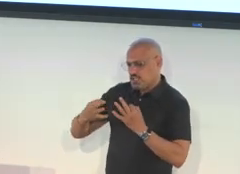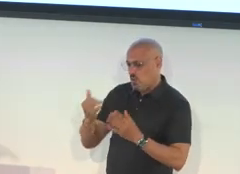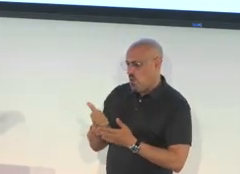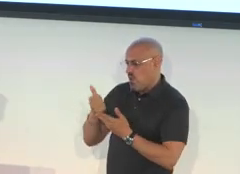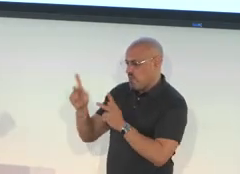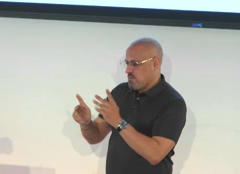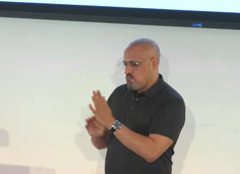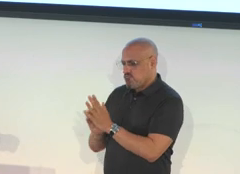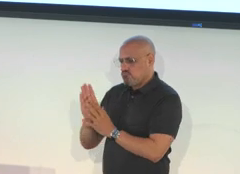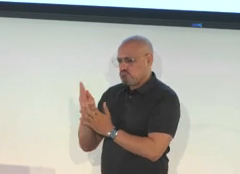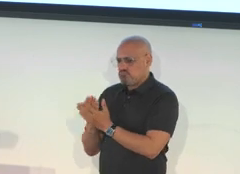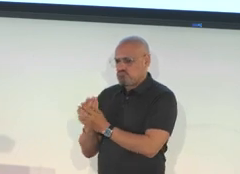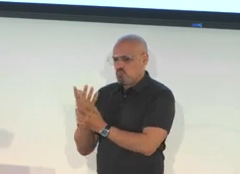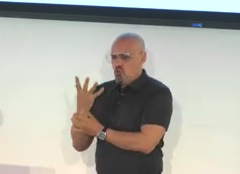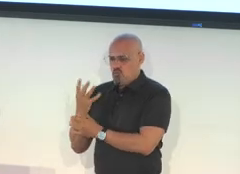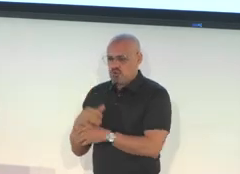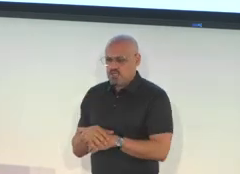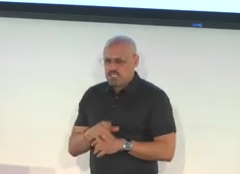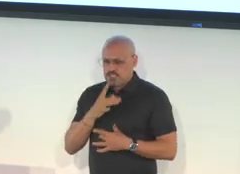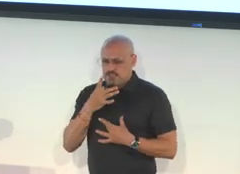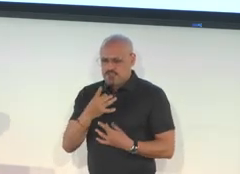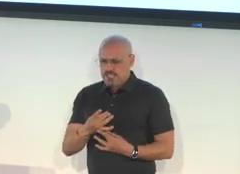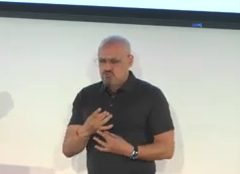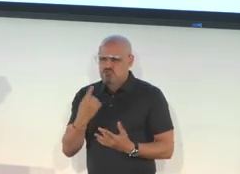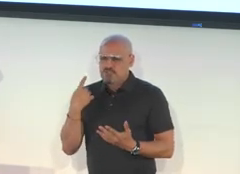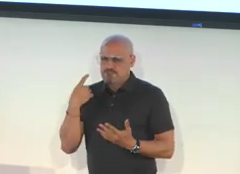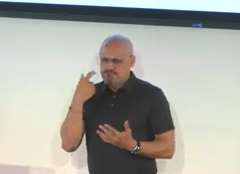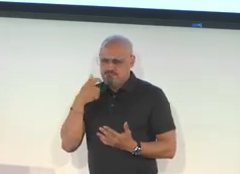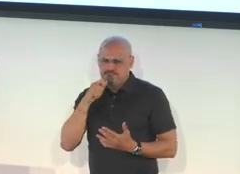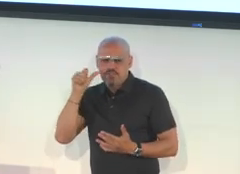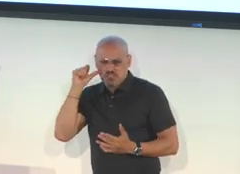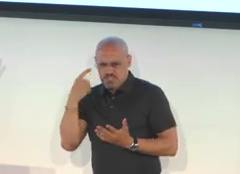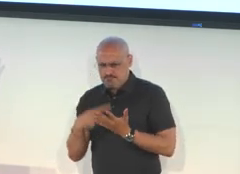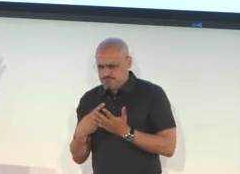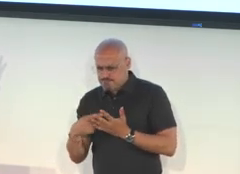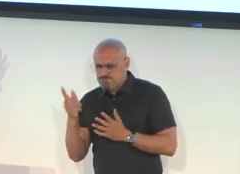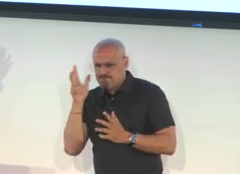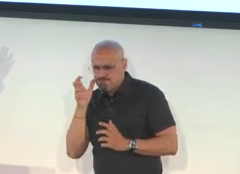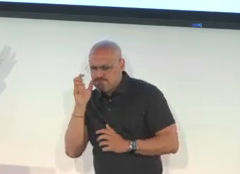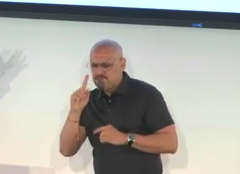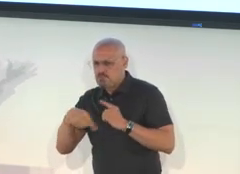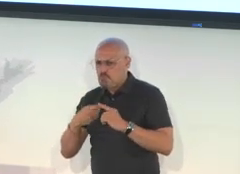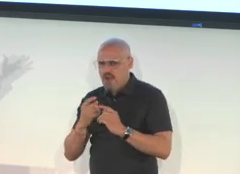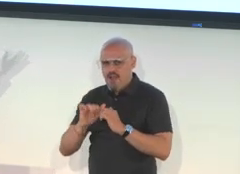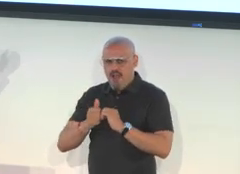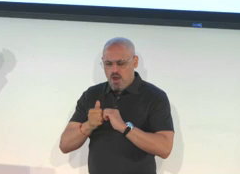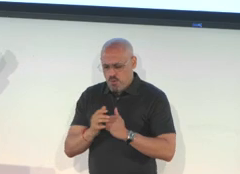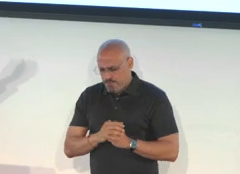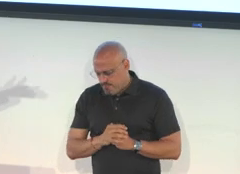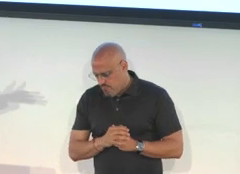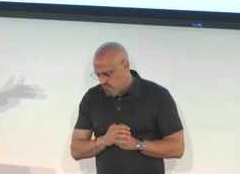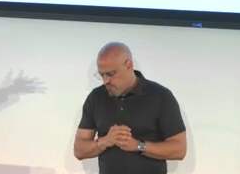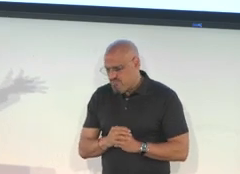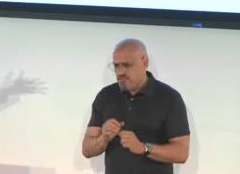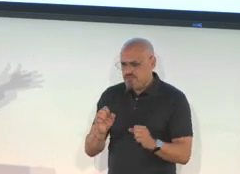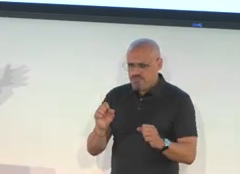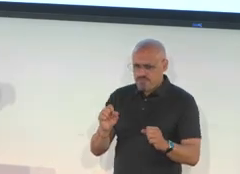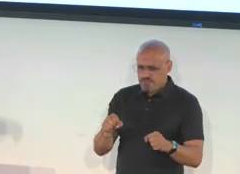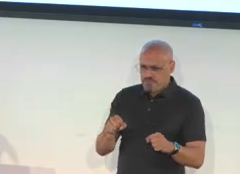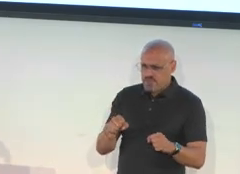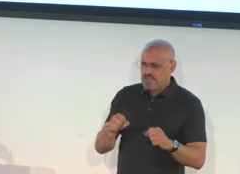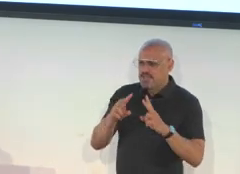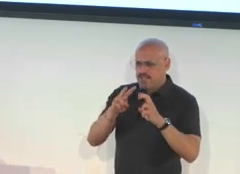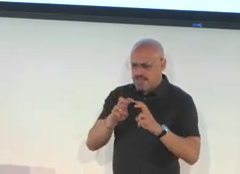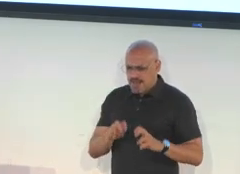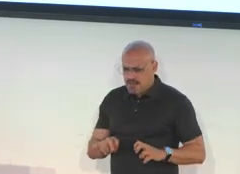thrive. It was really interesting listening to the talk yesterday about how, yes, analysis